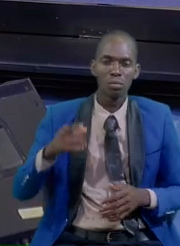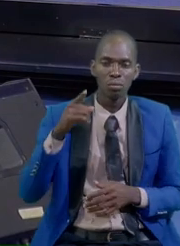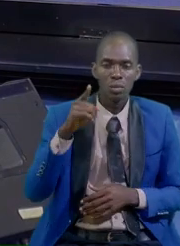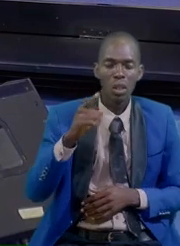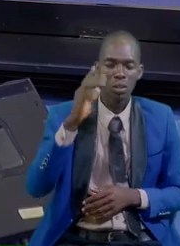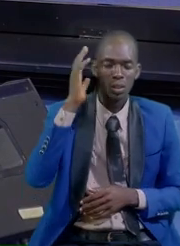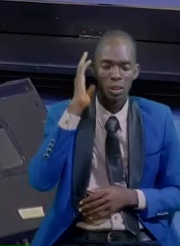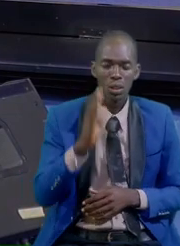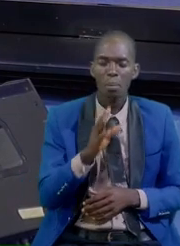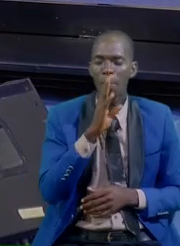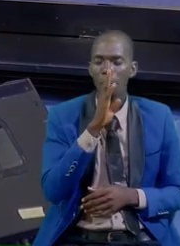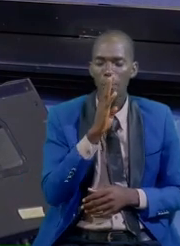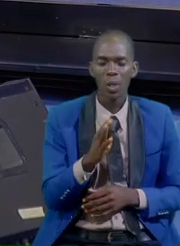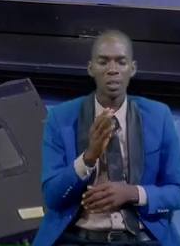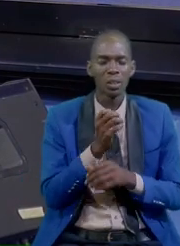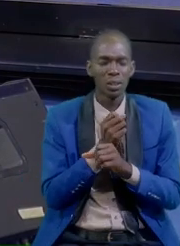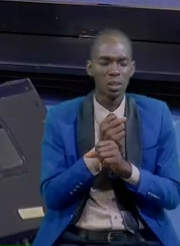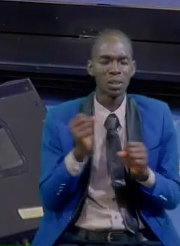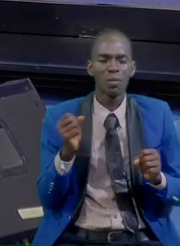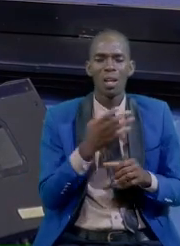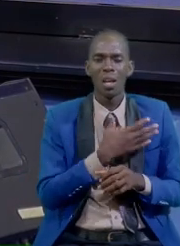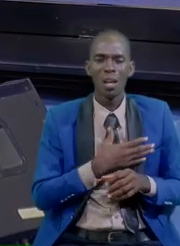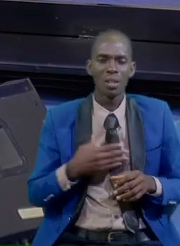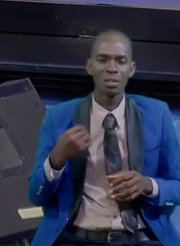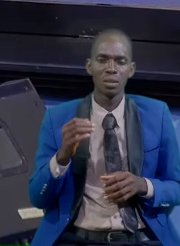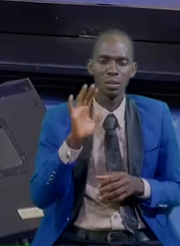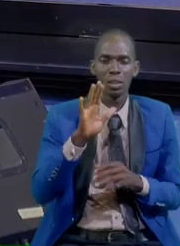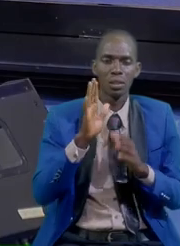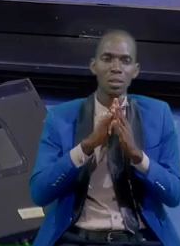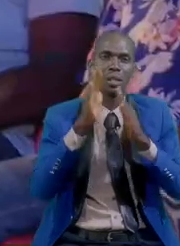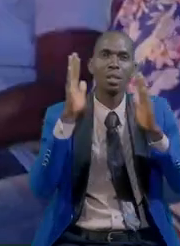be saved and thine house.